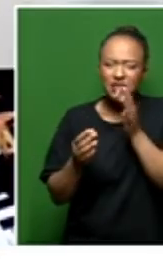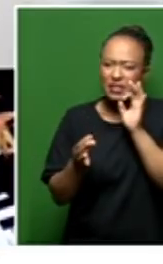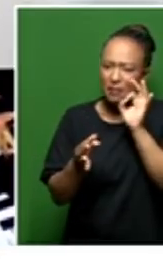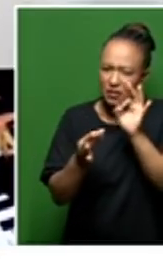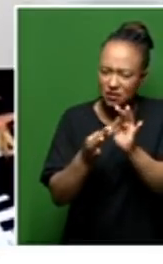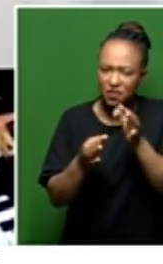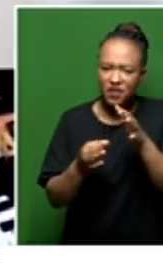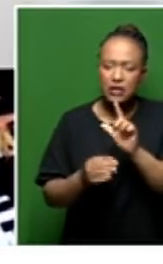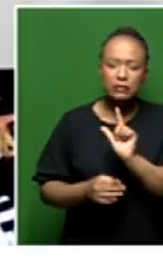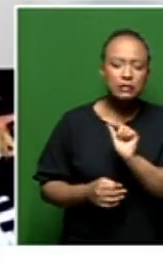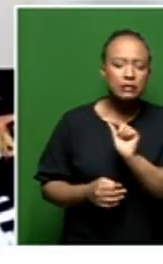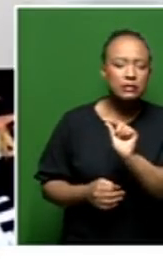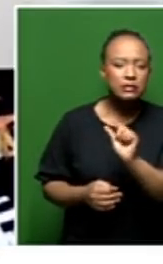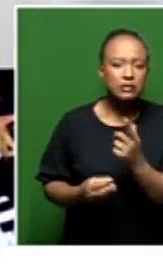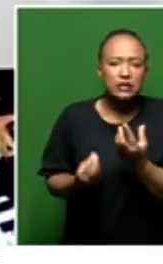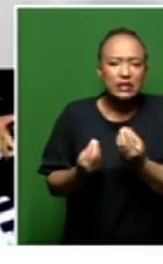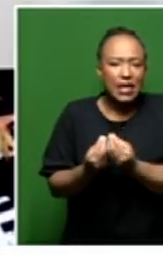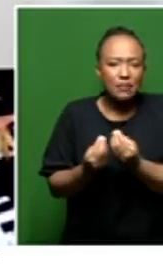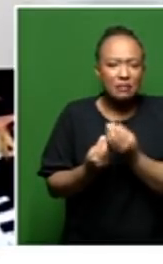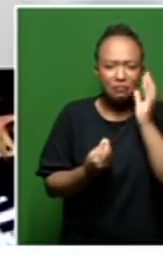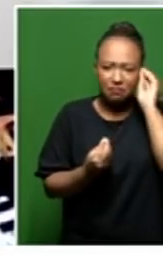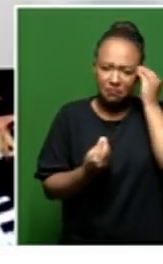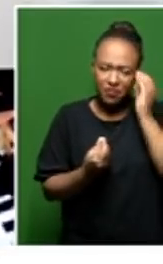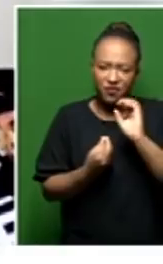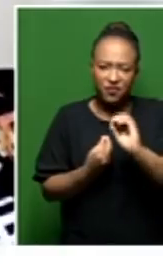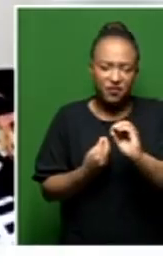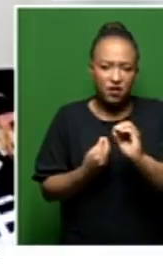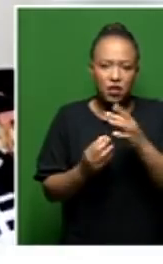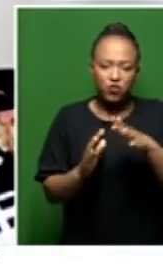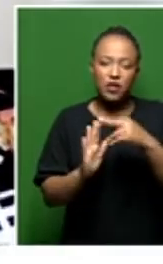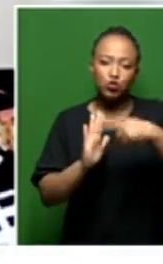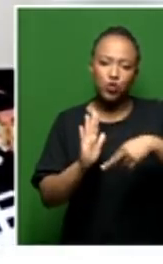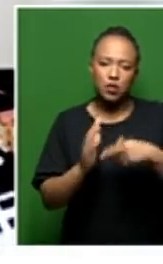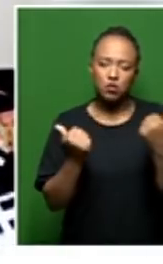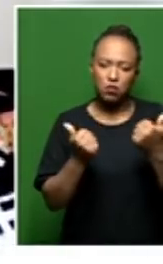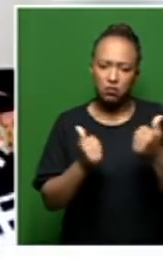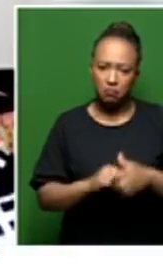particularly stood out for you, anything of particular interest that you may have read already?